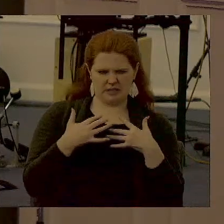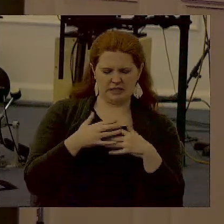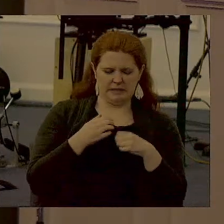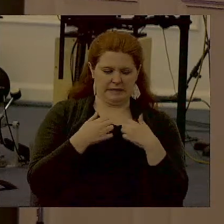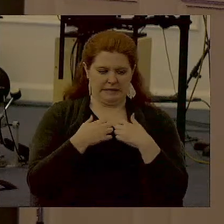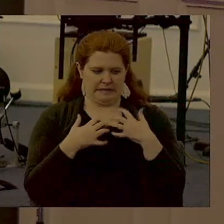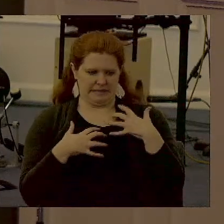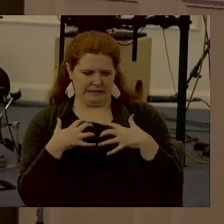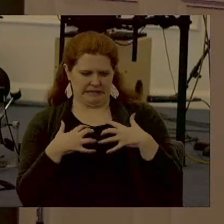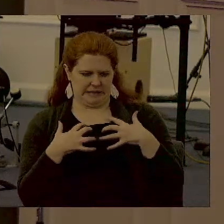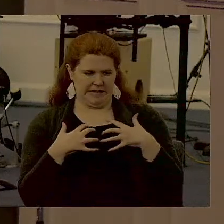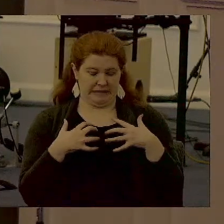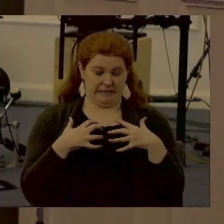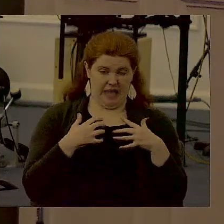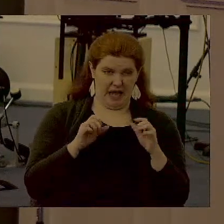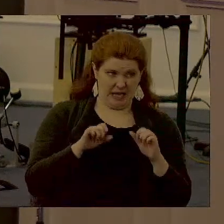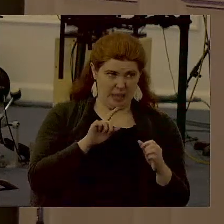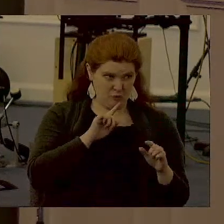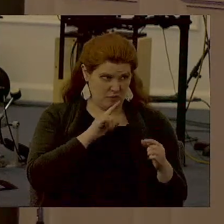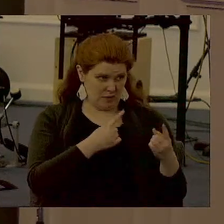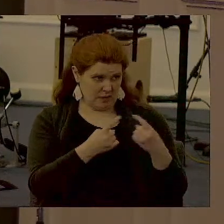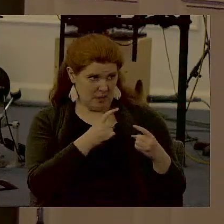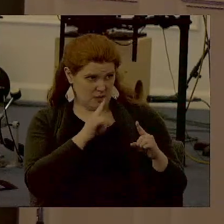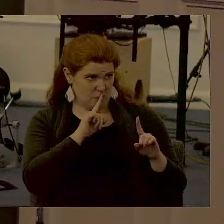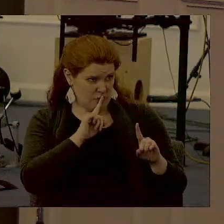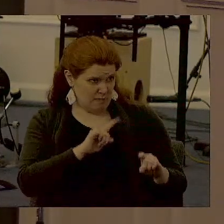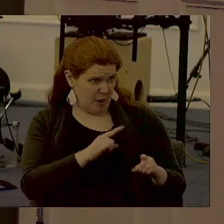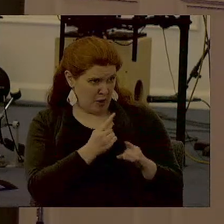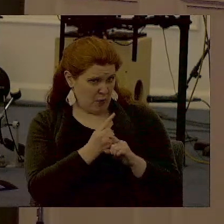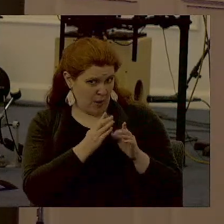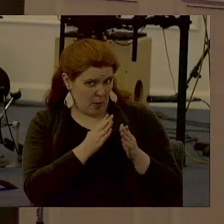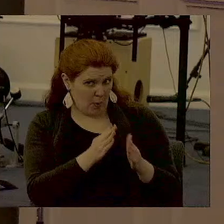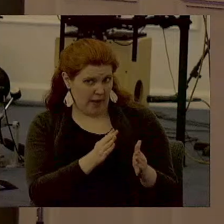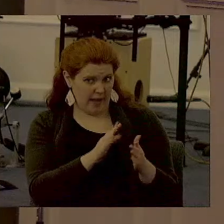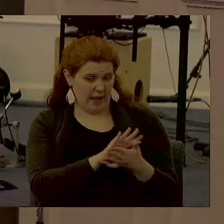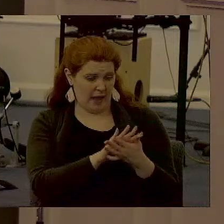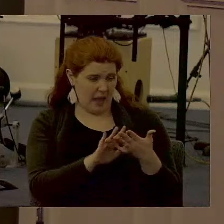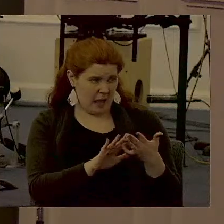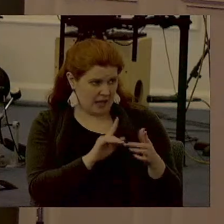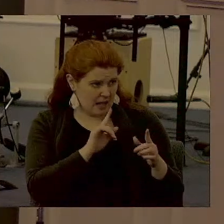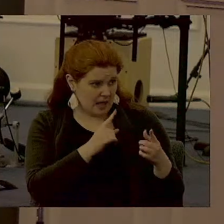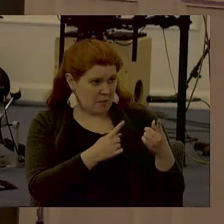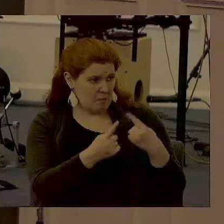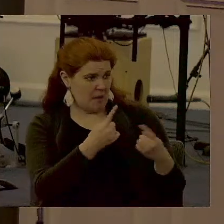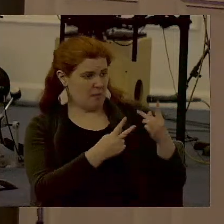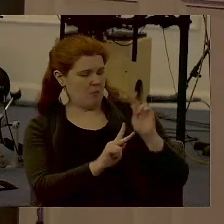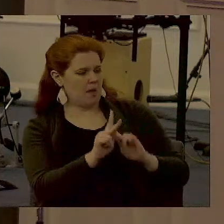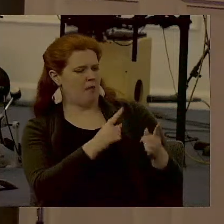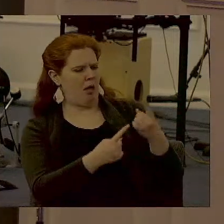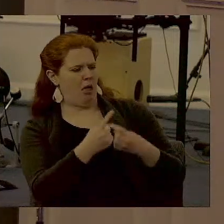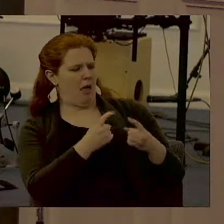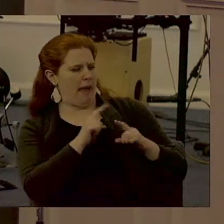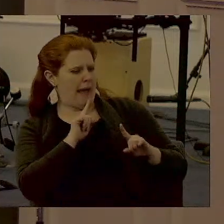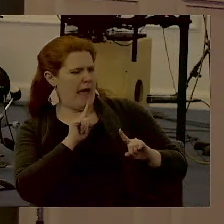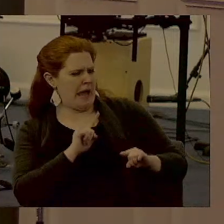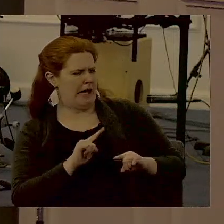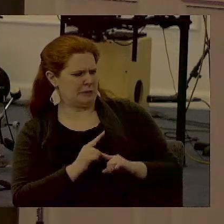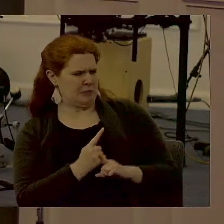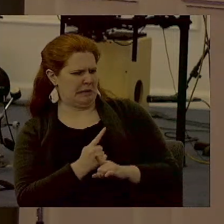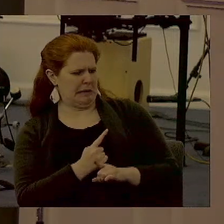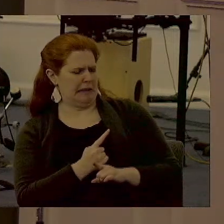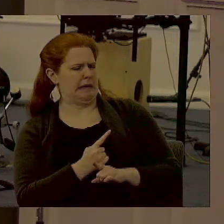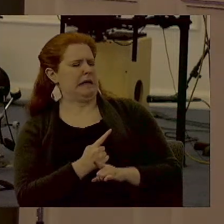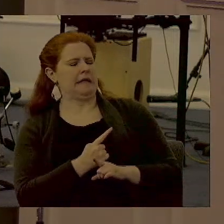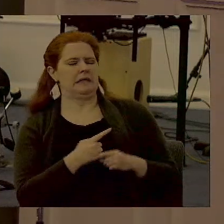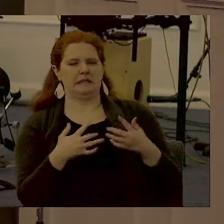petrified that I wasn't going to be able to respond in the right way, that I wasn't going to have all of the answers for people. And so I was